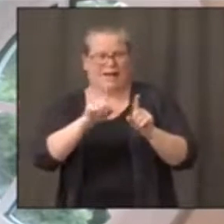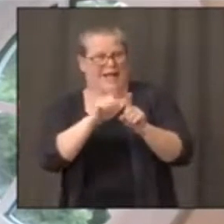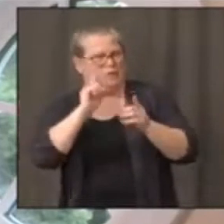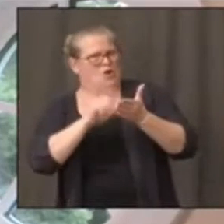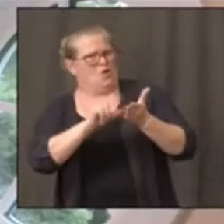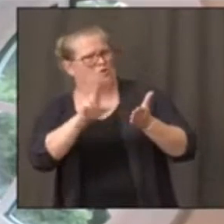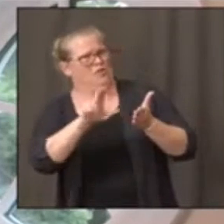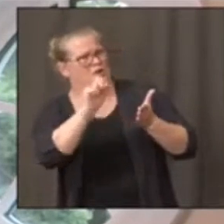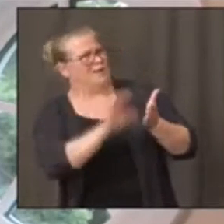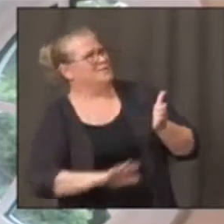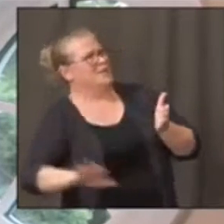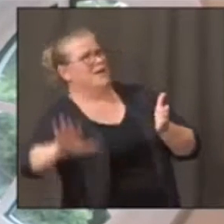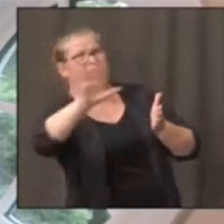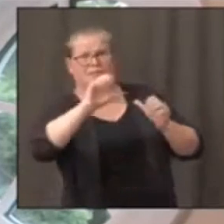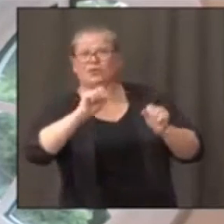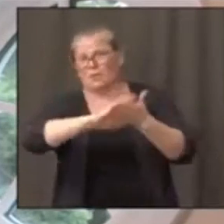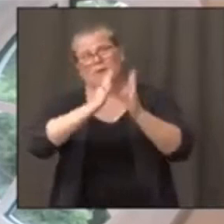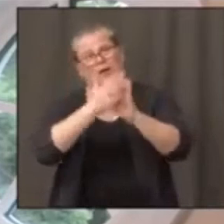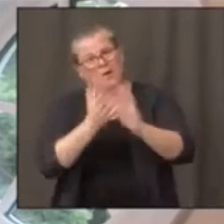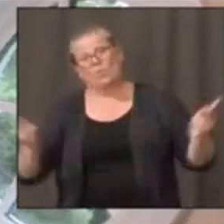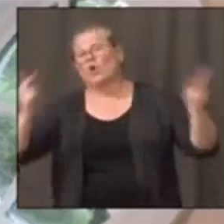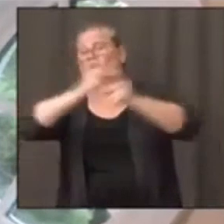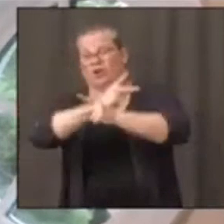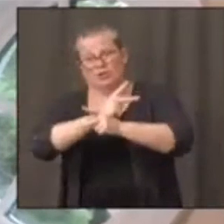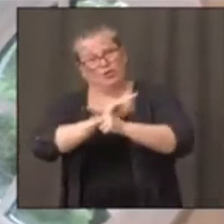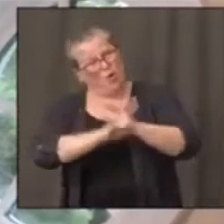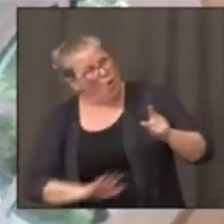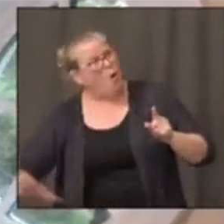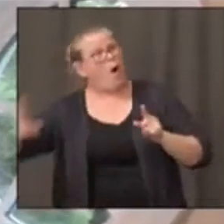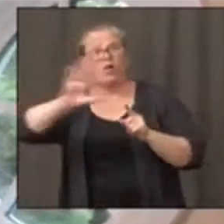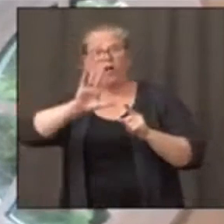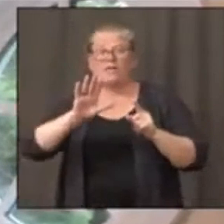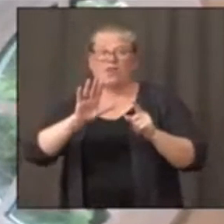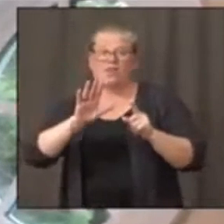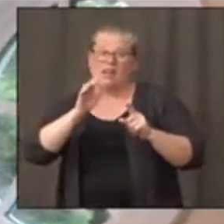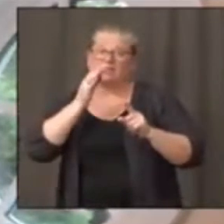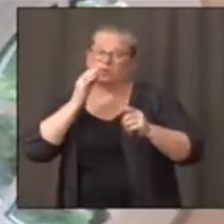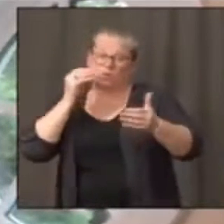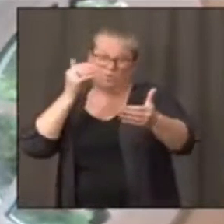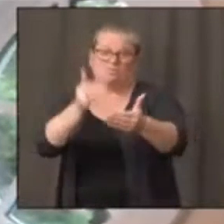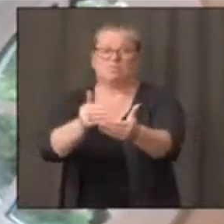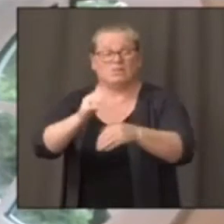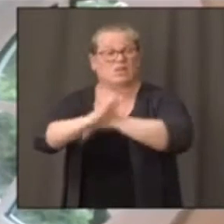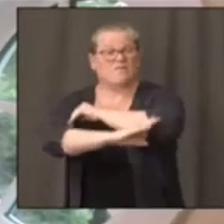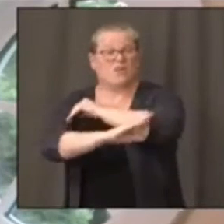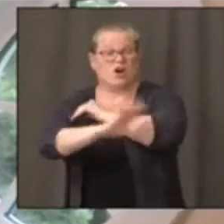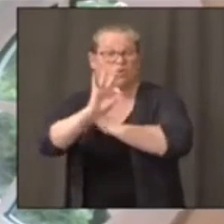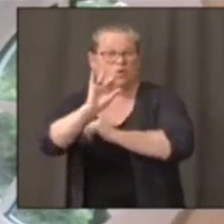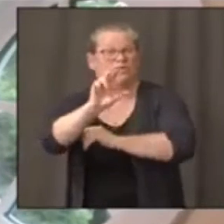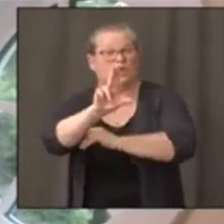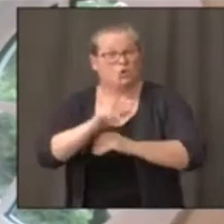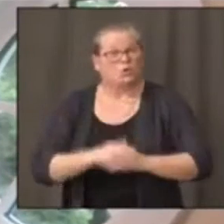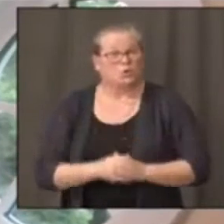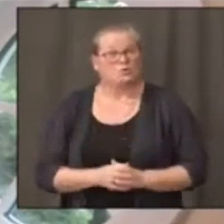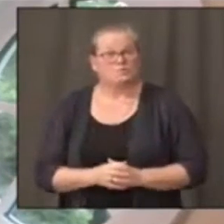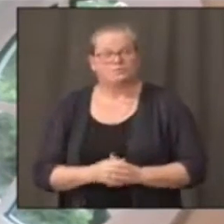into flu season. And just real briefly, can you give us an overview of where we are with vaccines? How confident are you that we're going